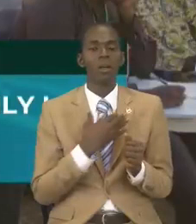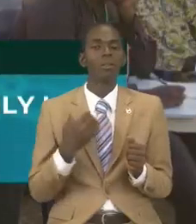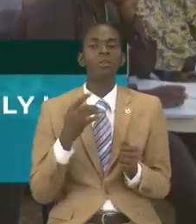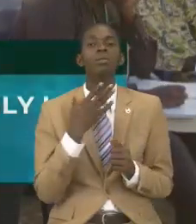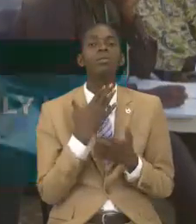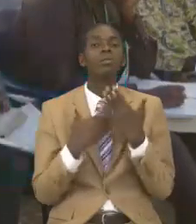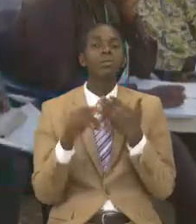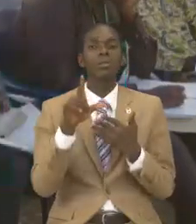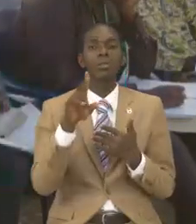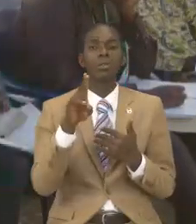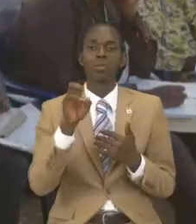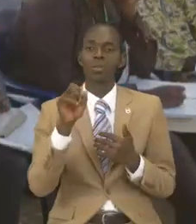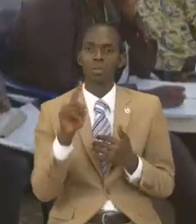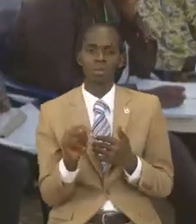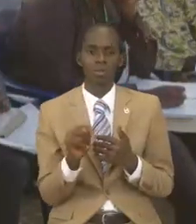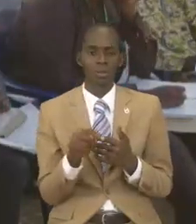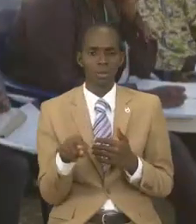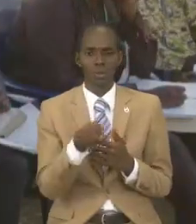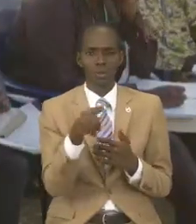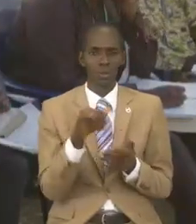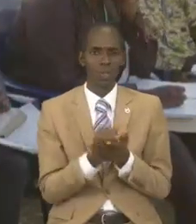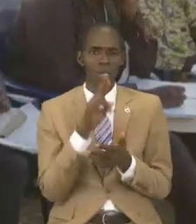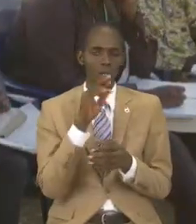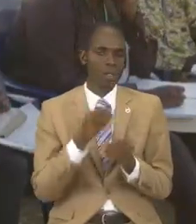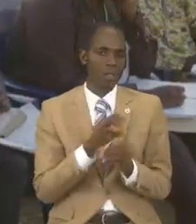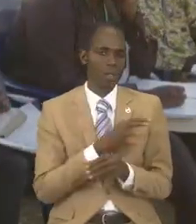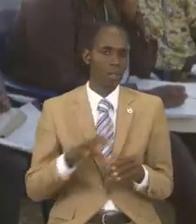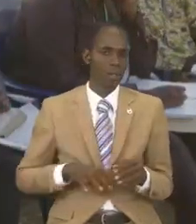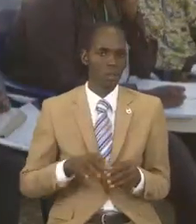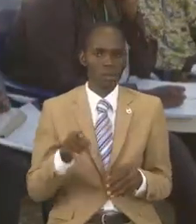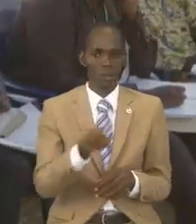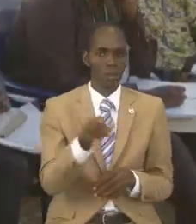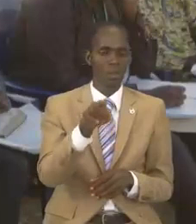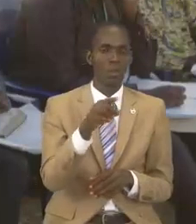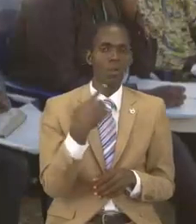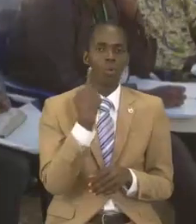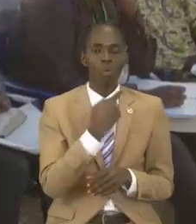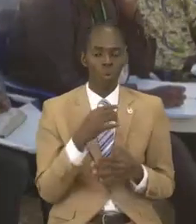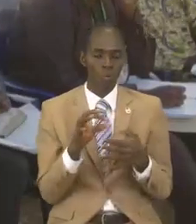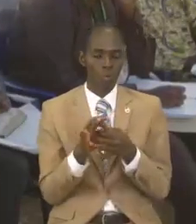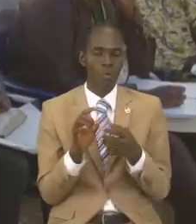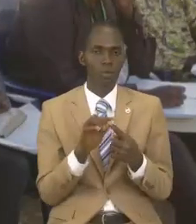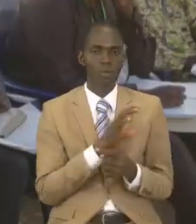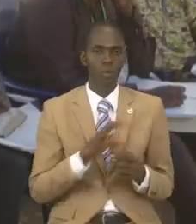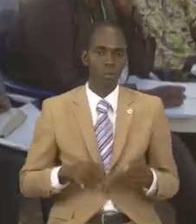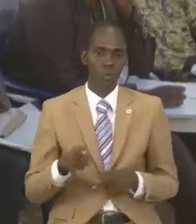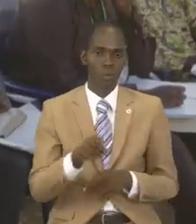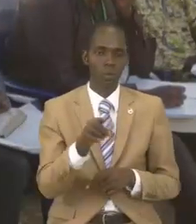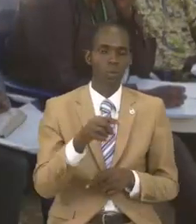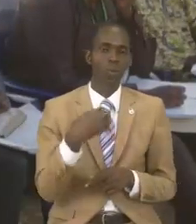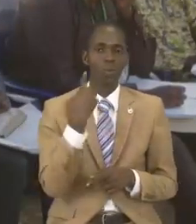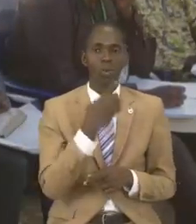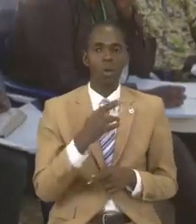mean? They that are Christ, they who belong to Christ, they who have given